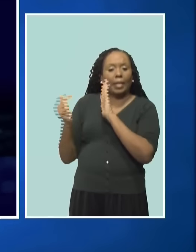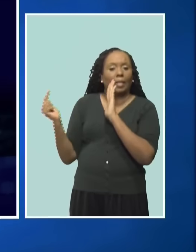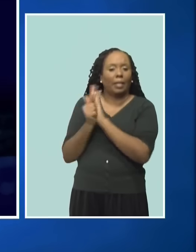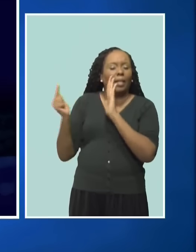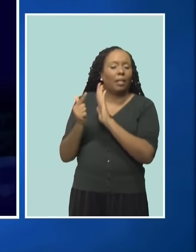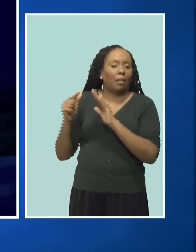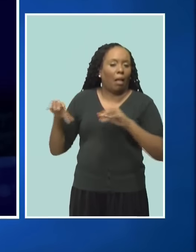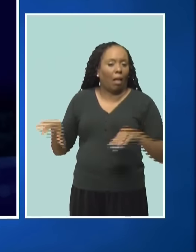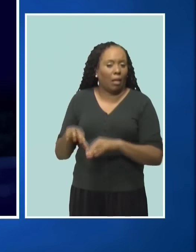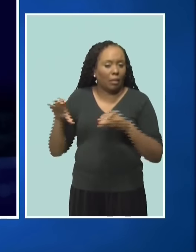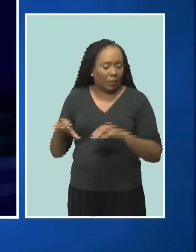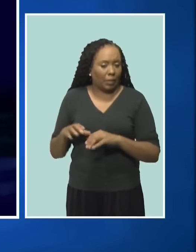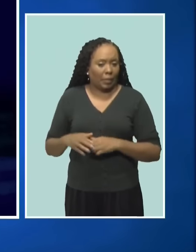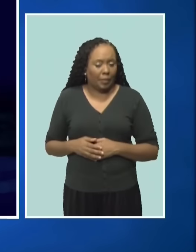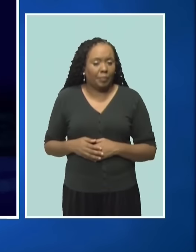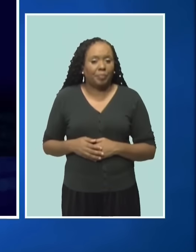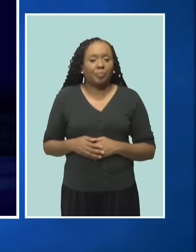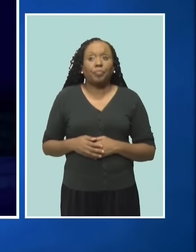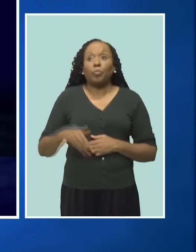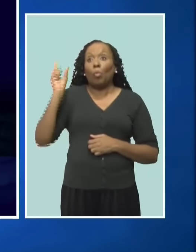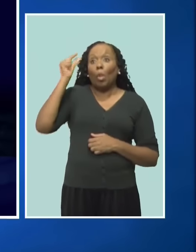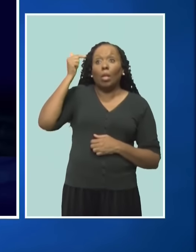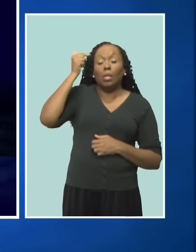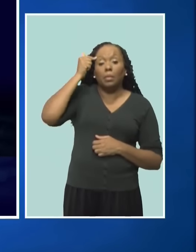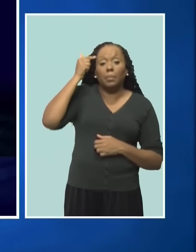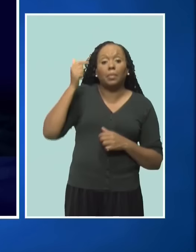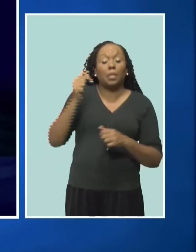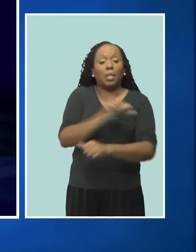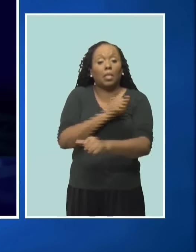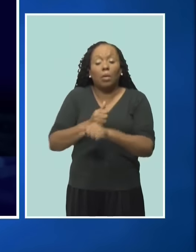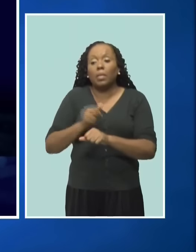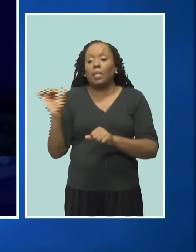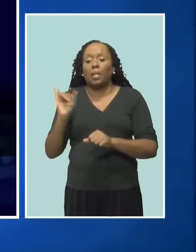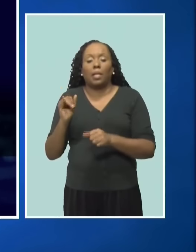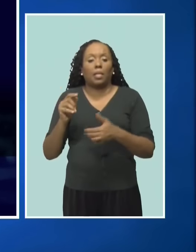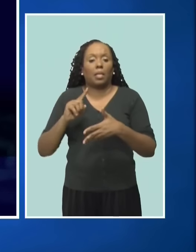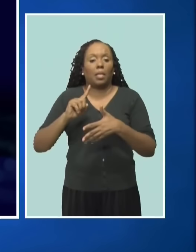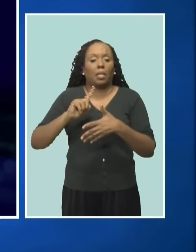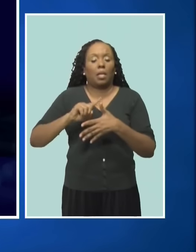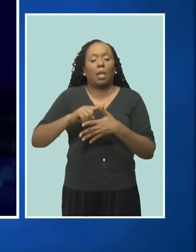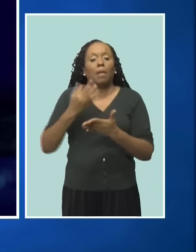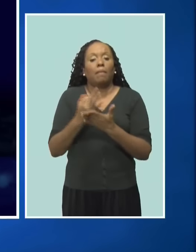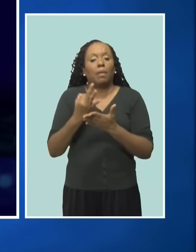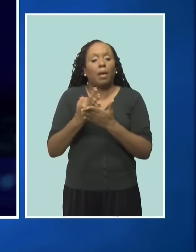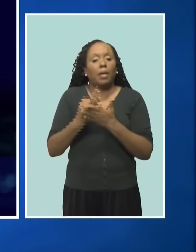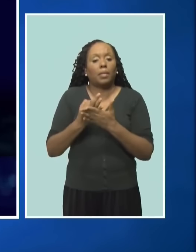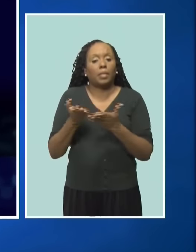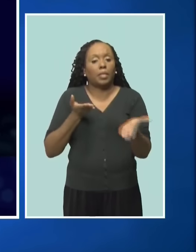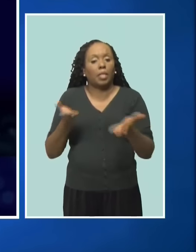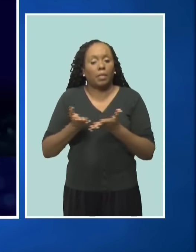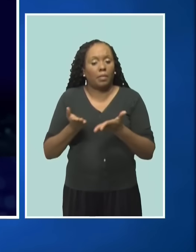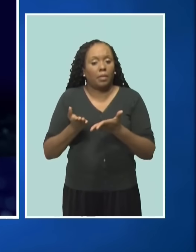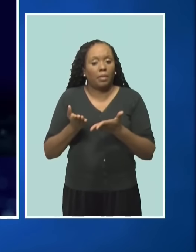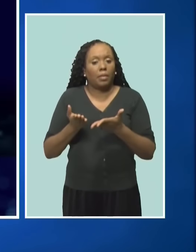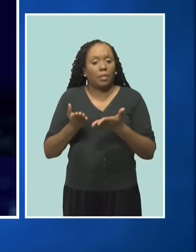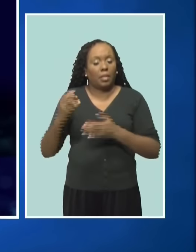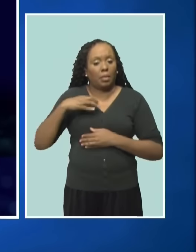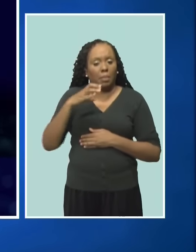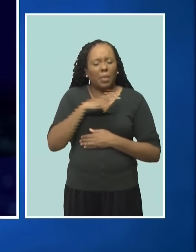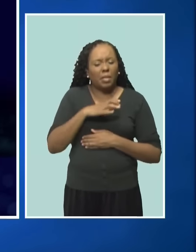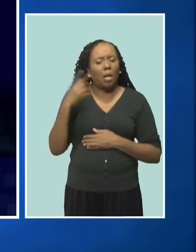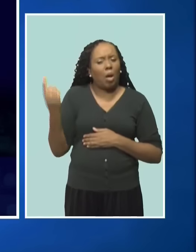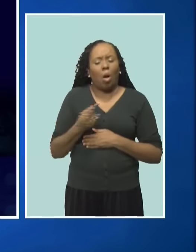illicit dealings. Government authorities, such as the Financial Services Commission, regularly monitor business activities,